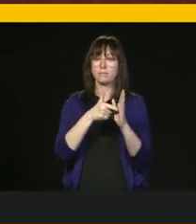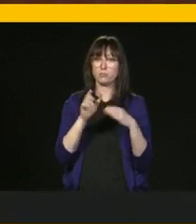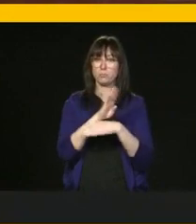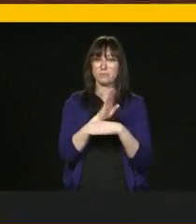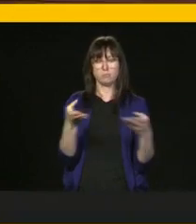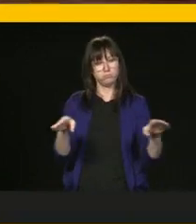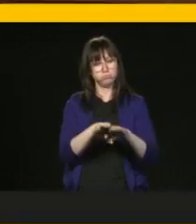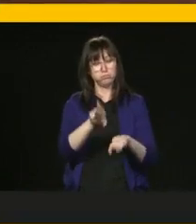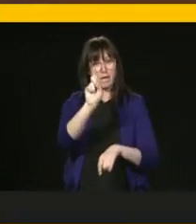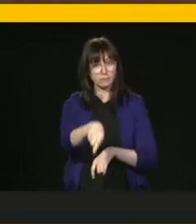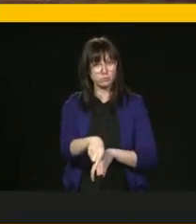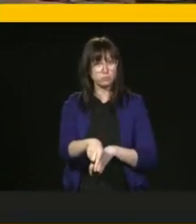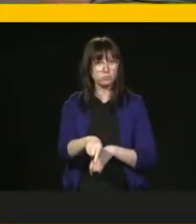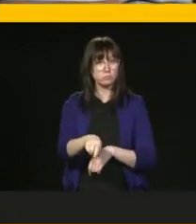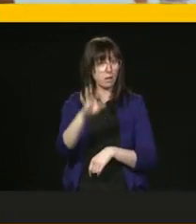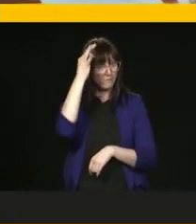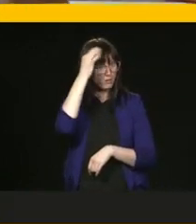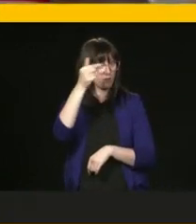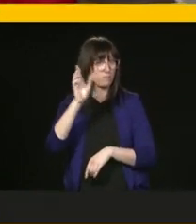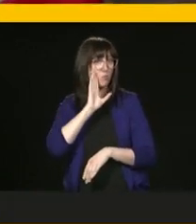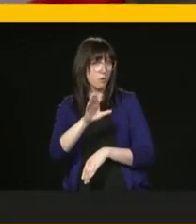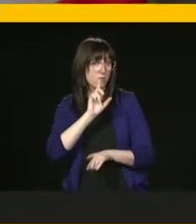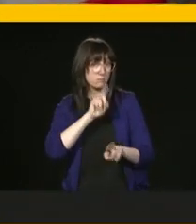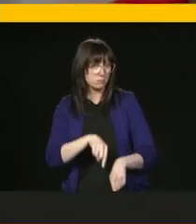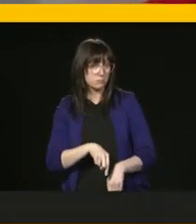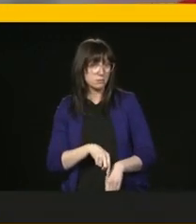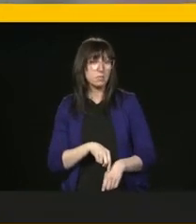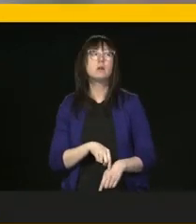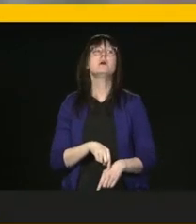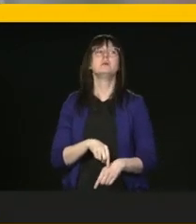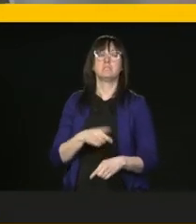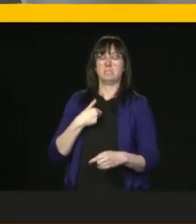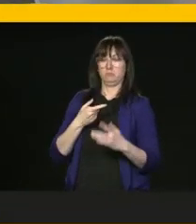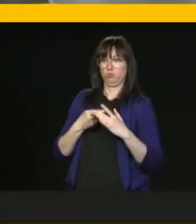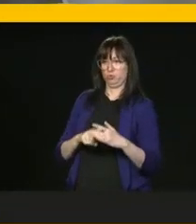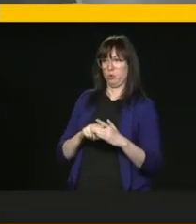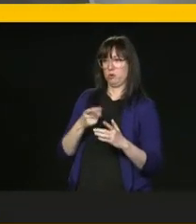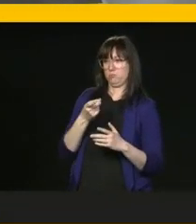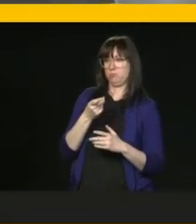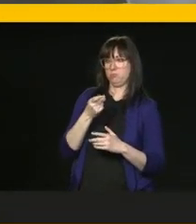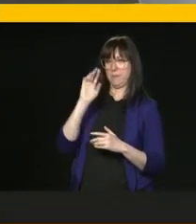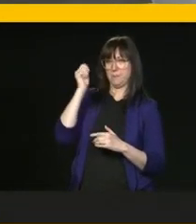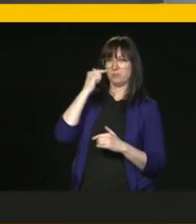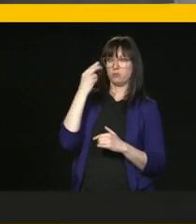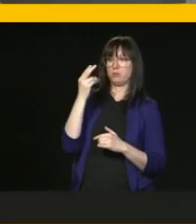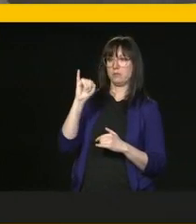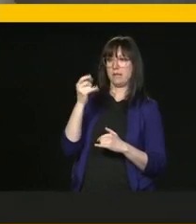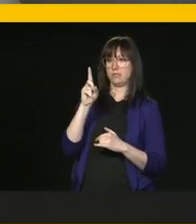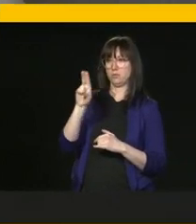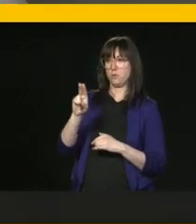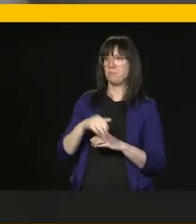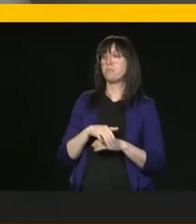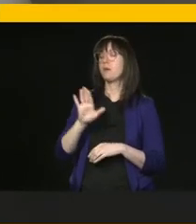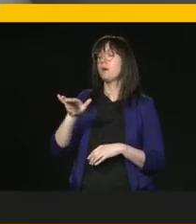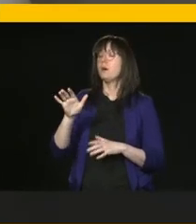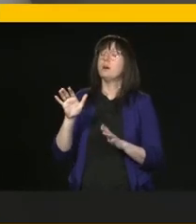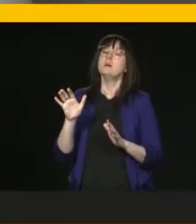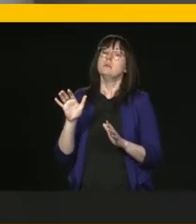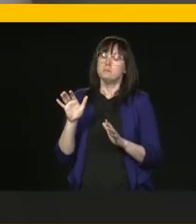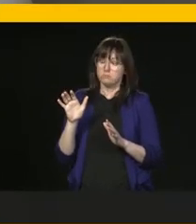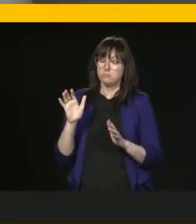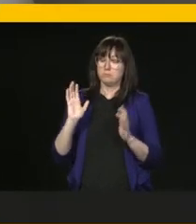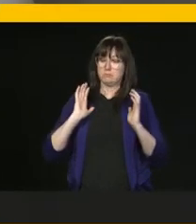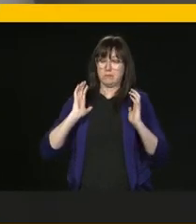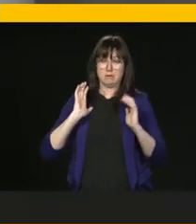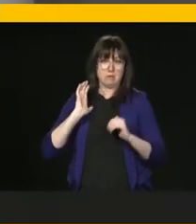I'll take that answer and then turn to Dr. Tam for why. But listen, the measures that we take have to be based on the epidemiology of the